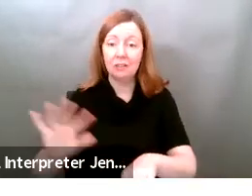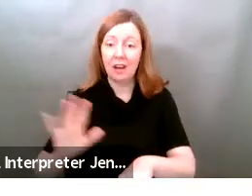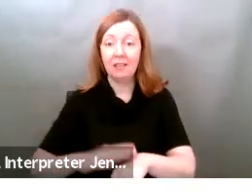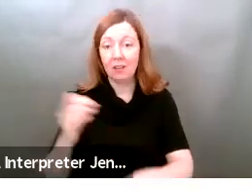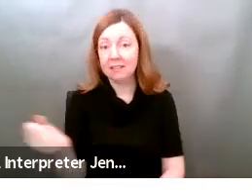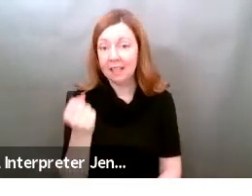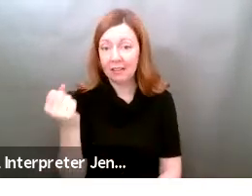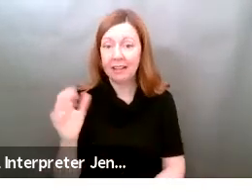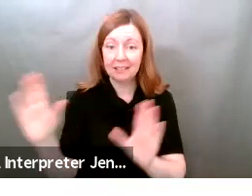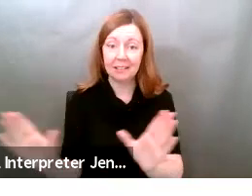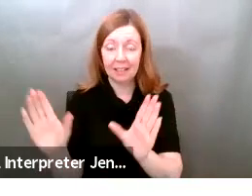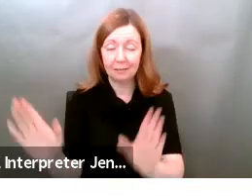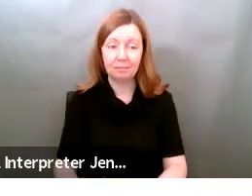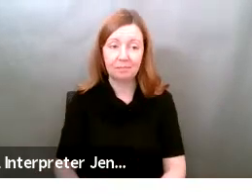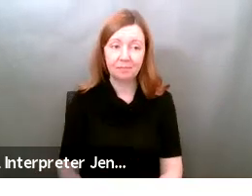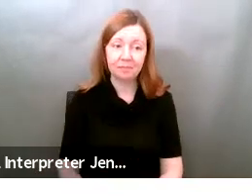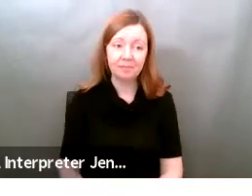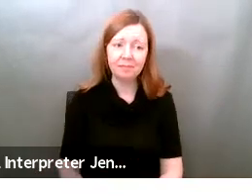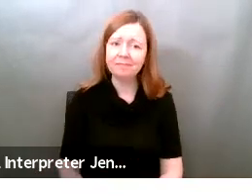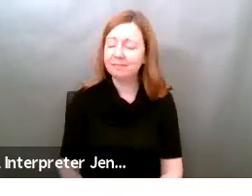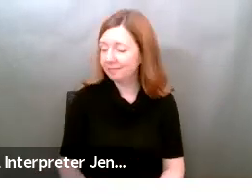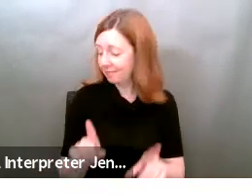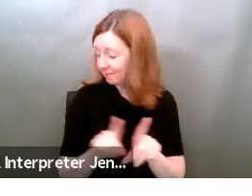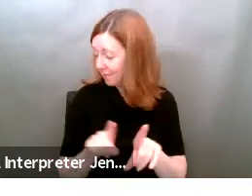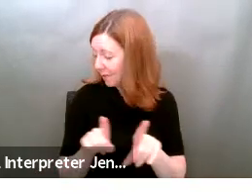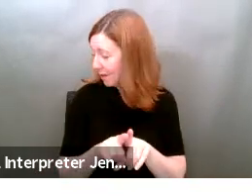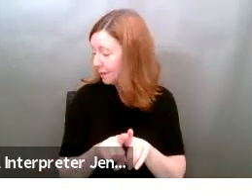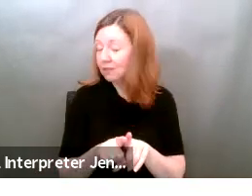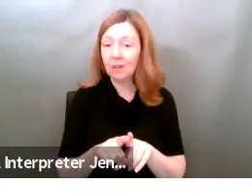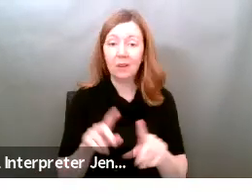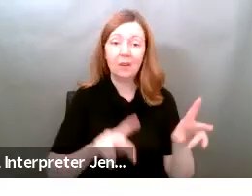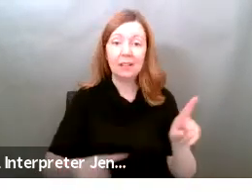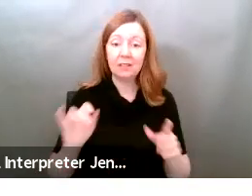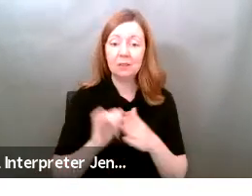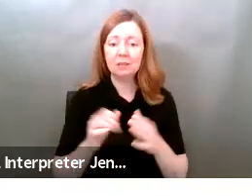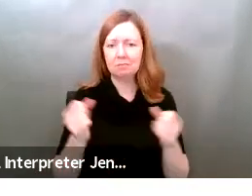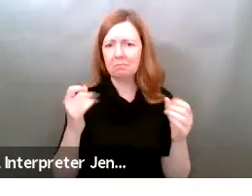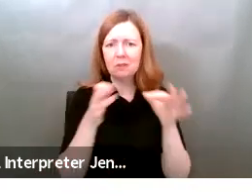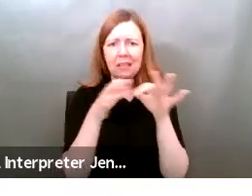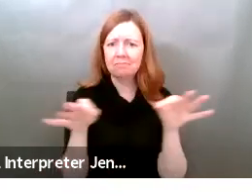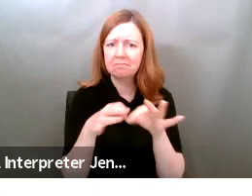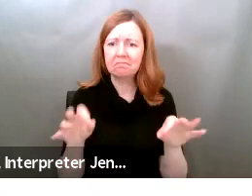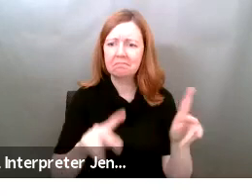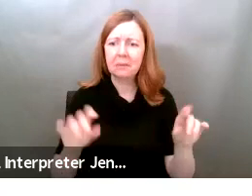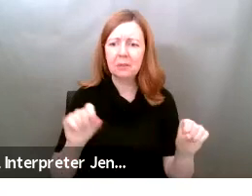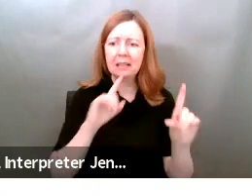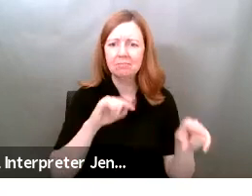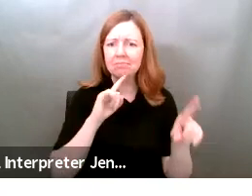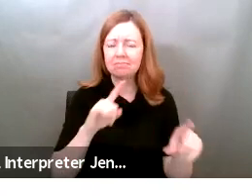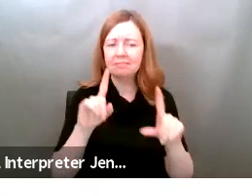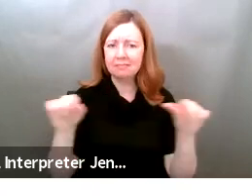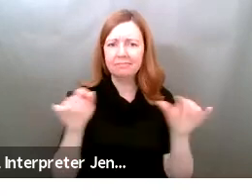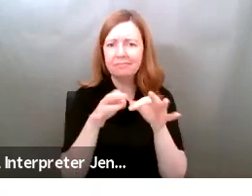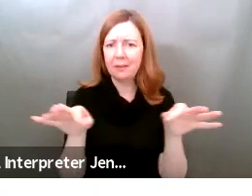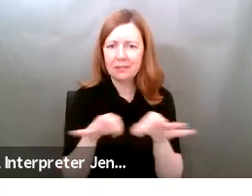on Saturday and Sunday. And there are also multilingual individuals who can answer questions in different